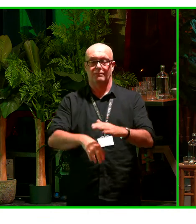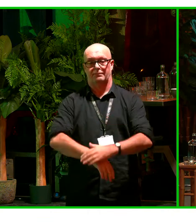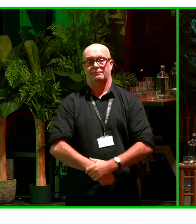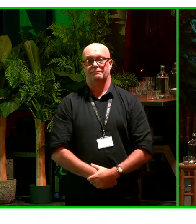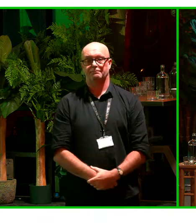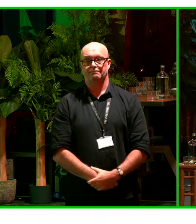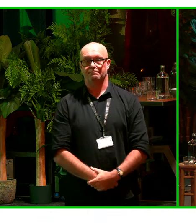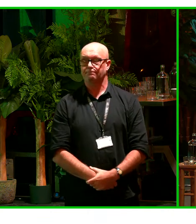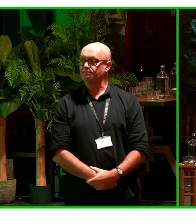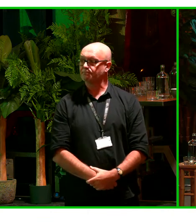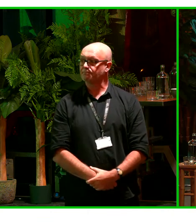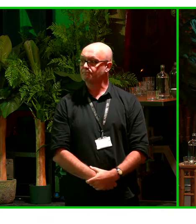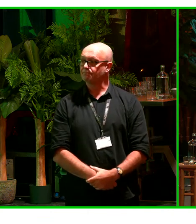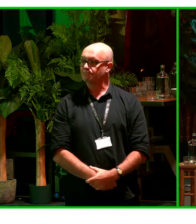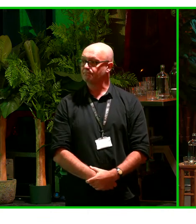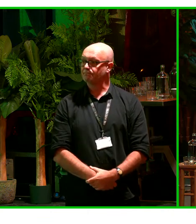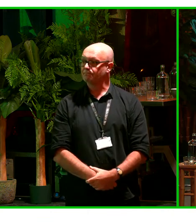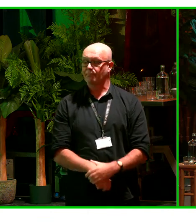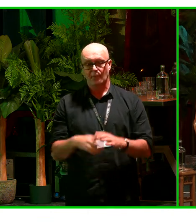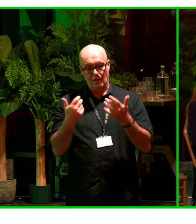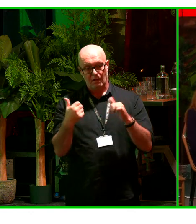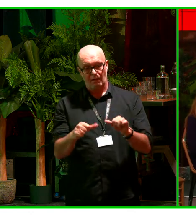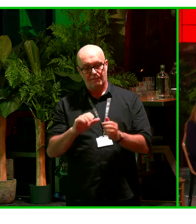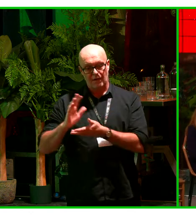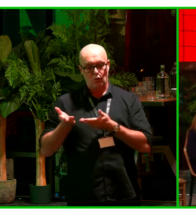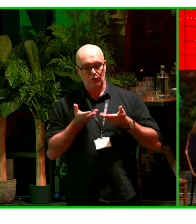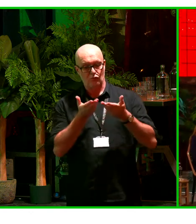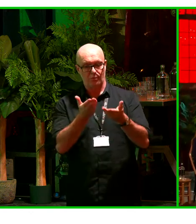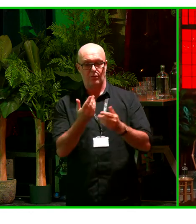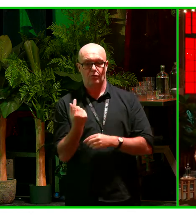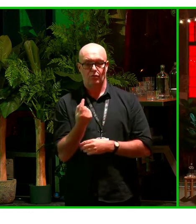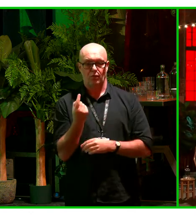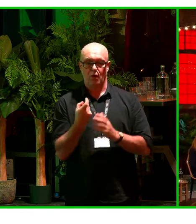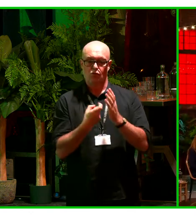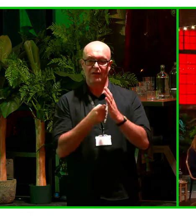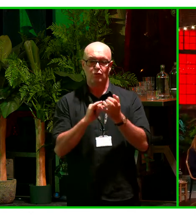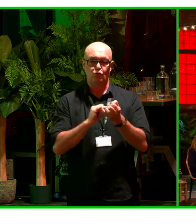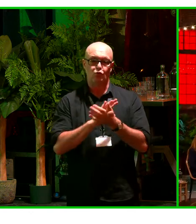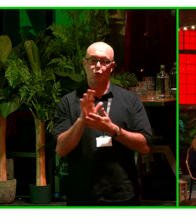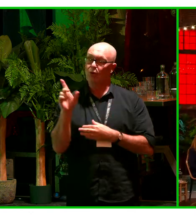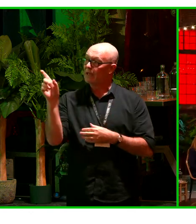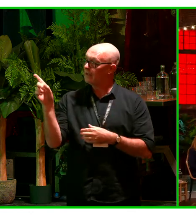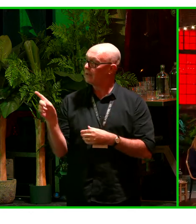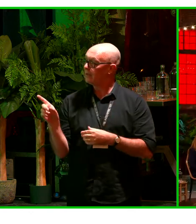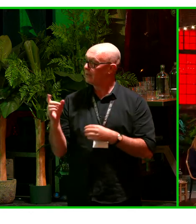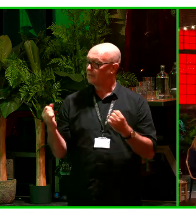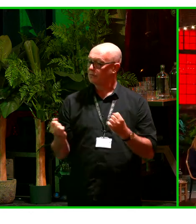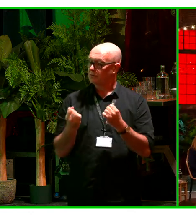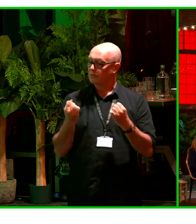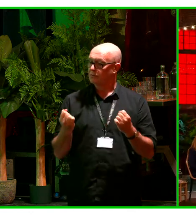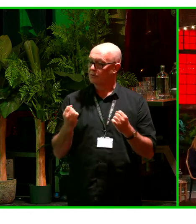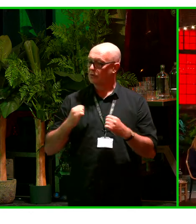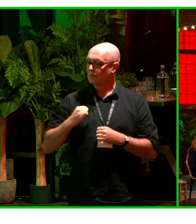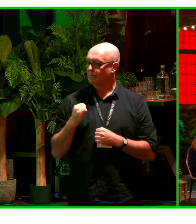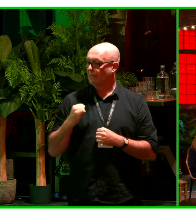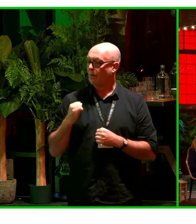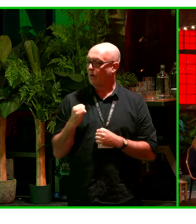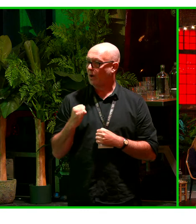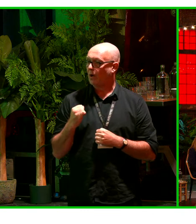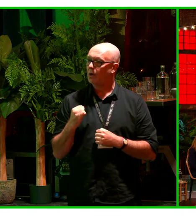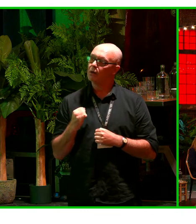Stephen. Our final contributor for this session is Rachel Shawney, Scottish Power Manweb's